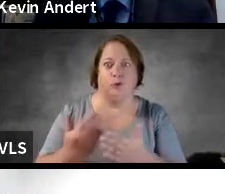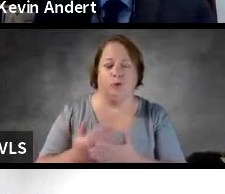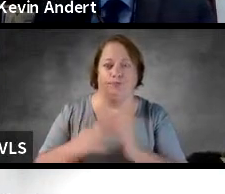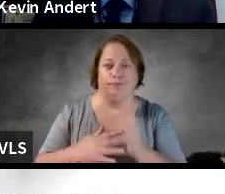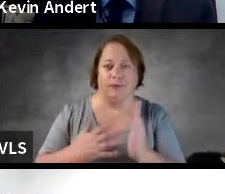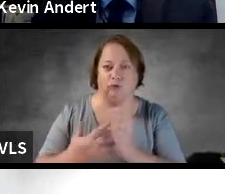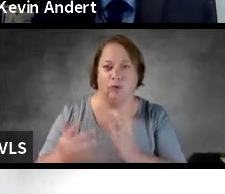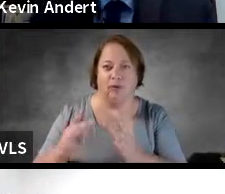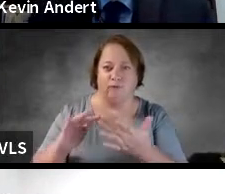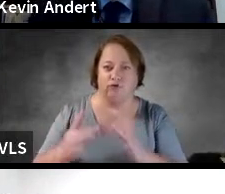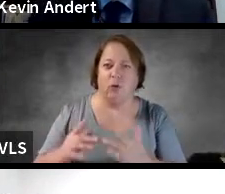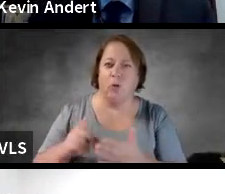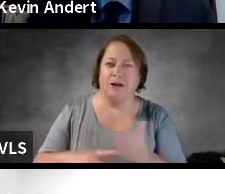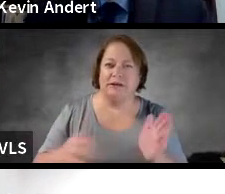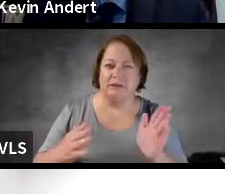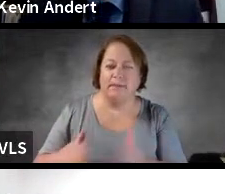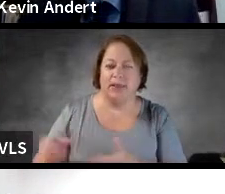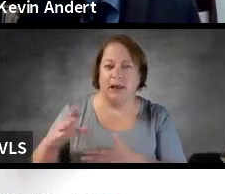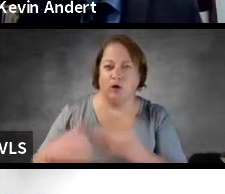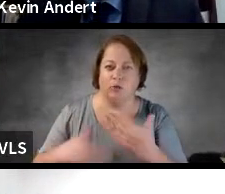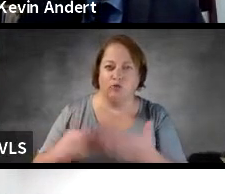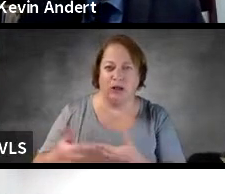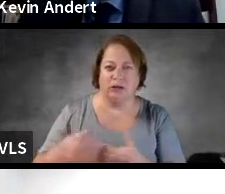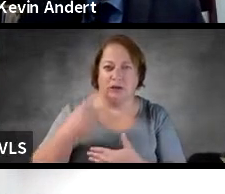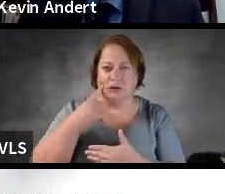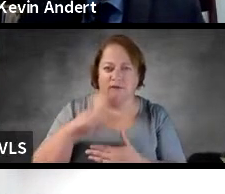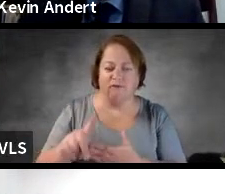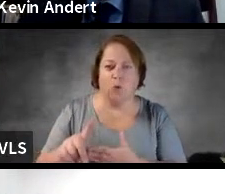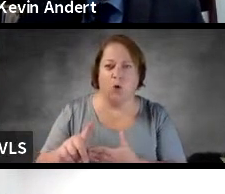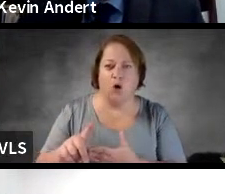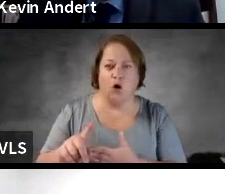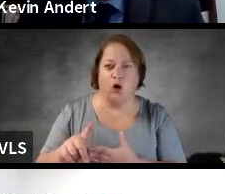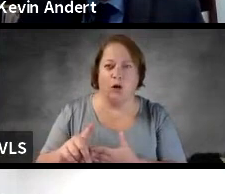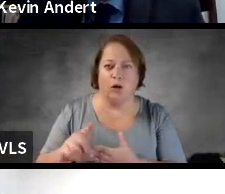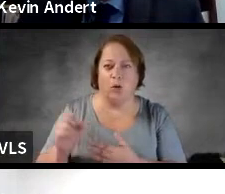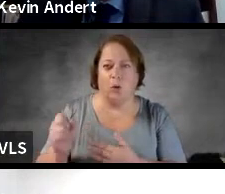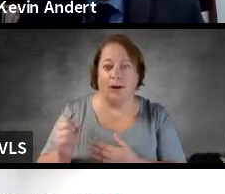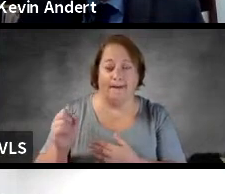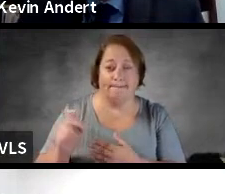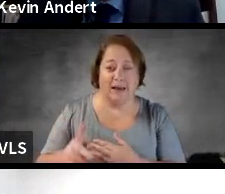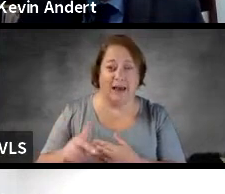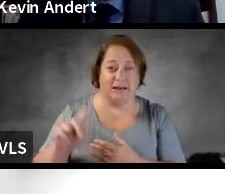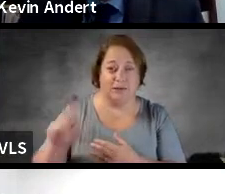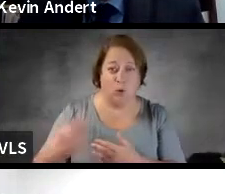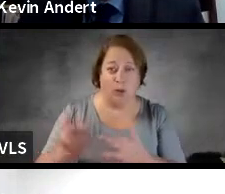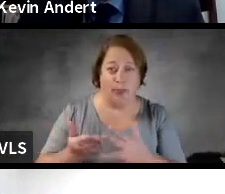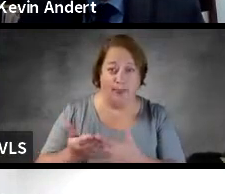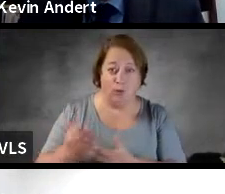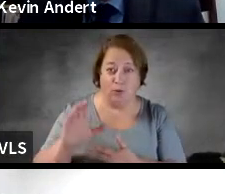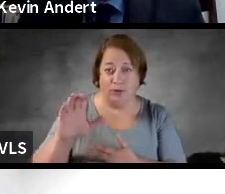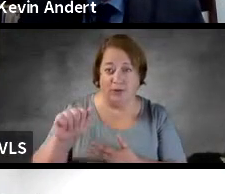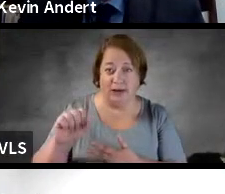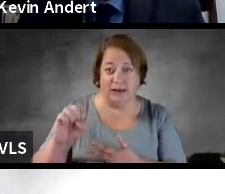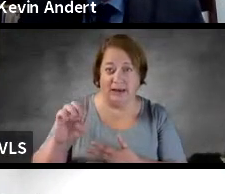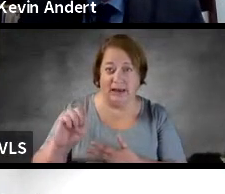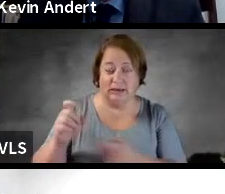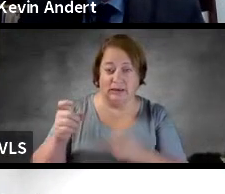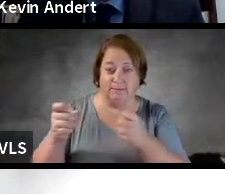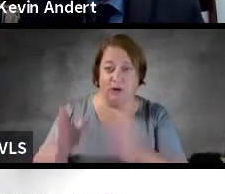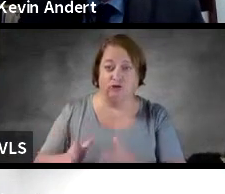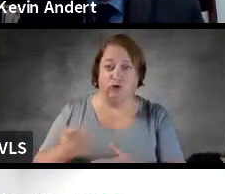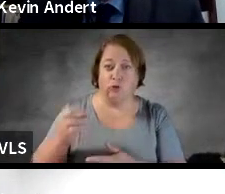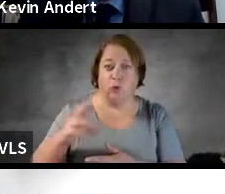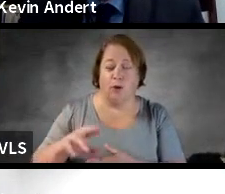What is the plan or the process for circling back? Is it only through the case managers, or are there